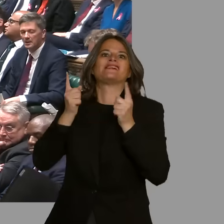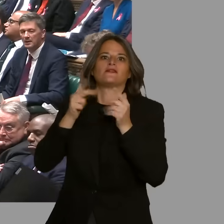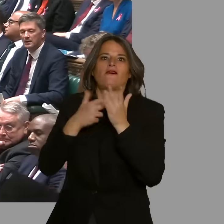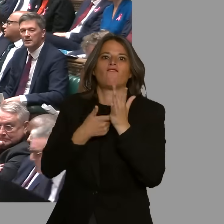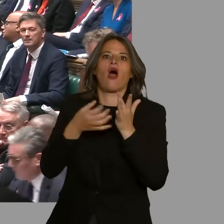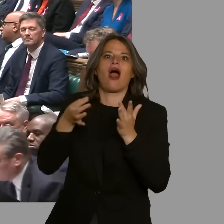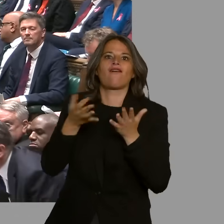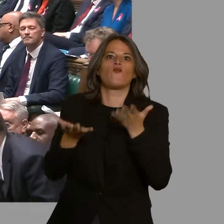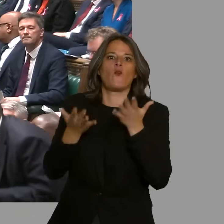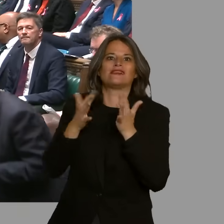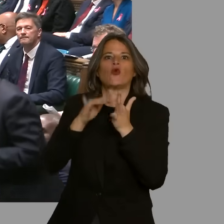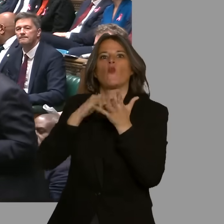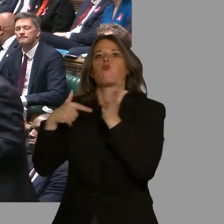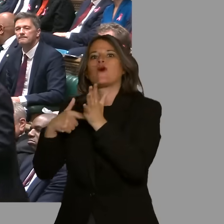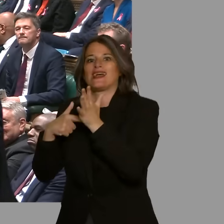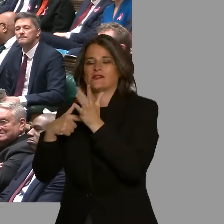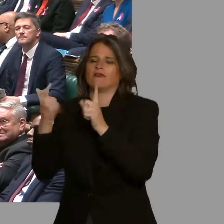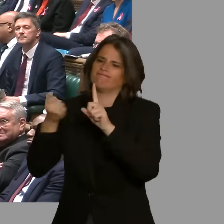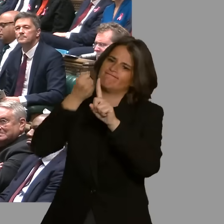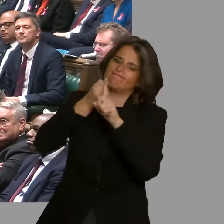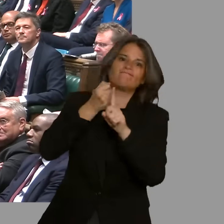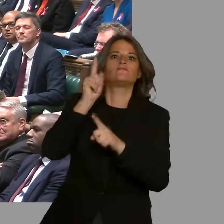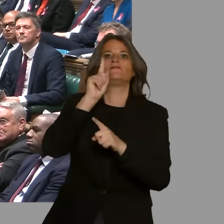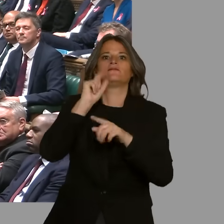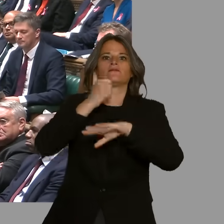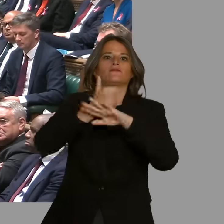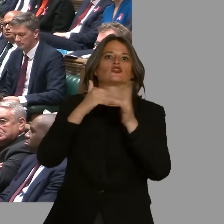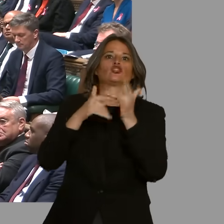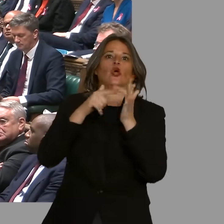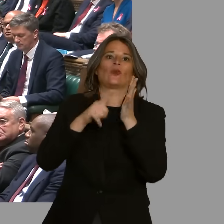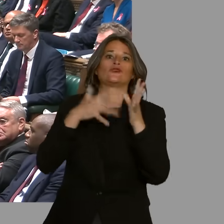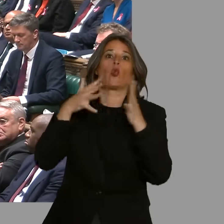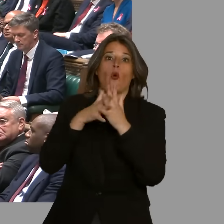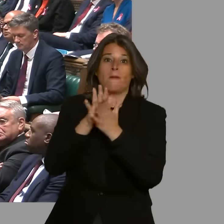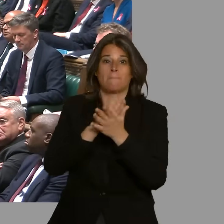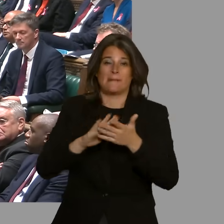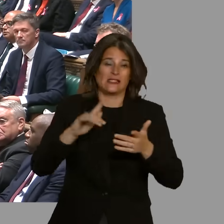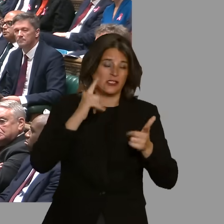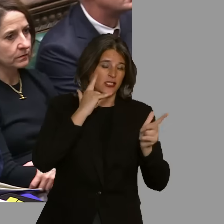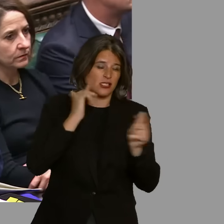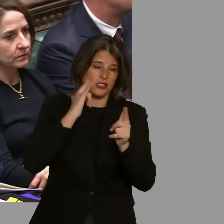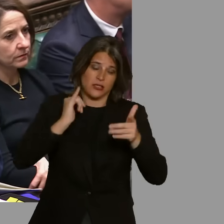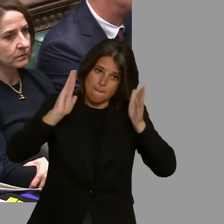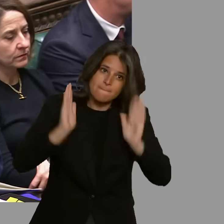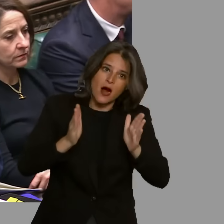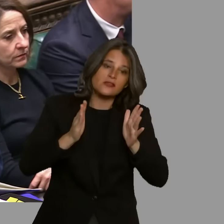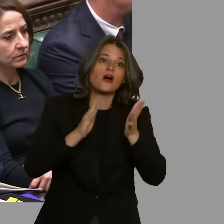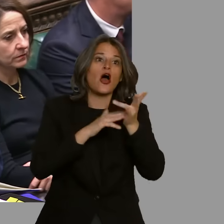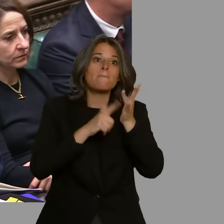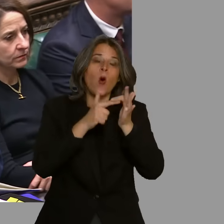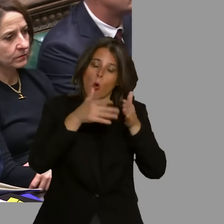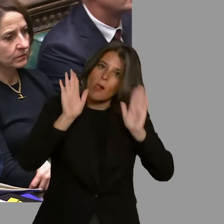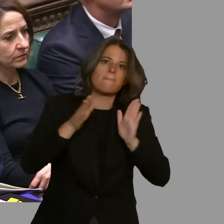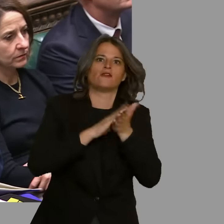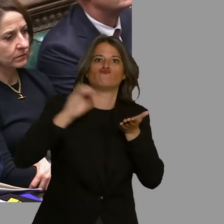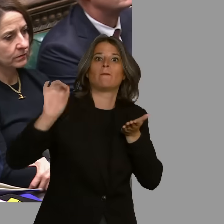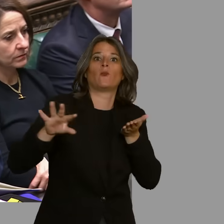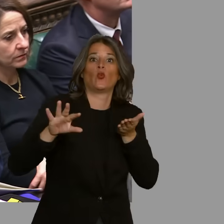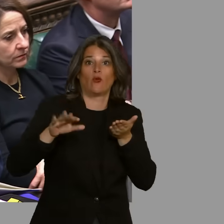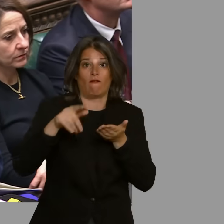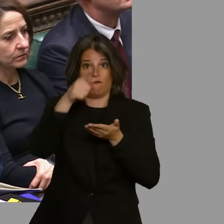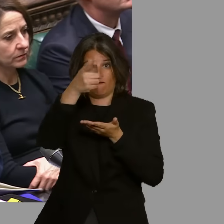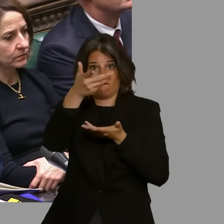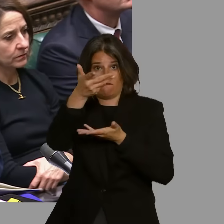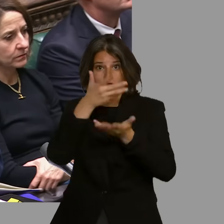reality? Well, on behalf of the House, can I wish my honourable friend the very best for his